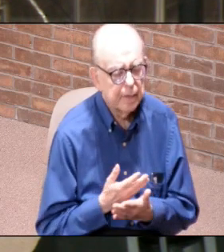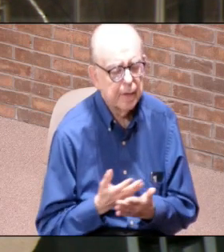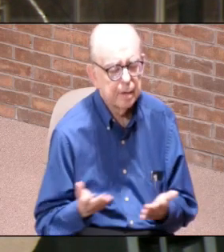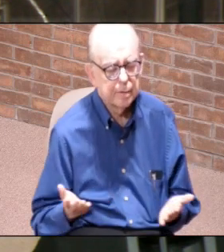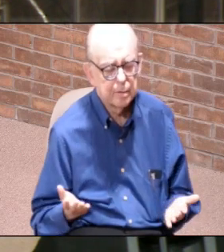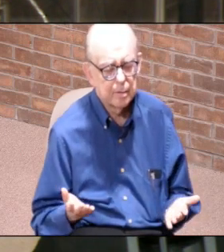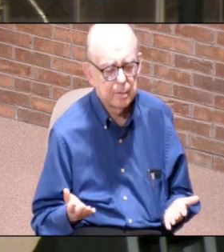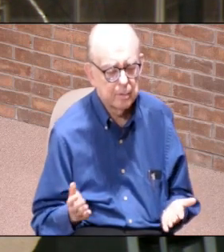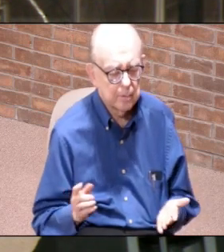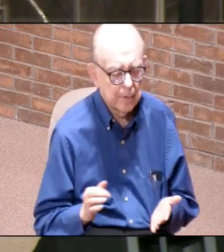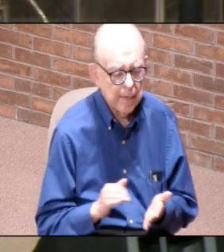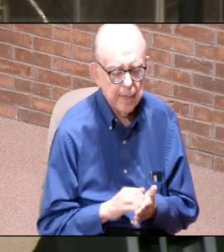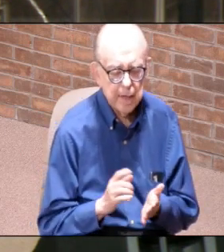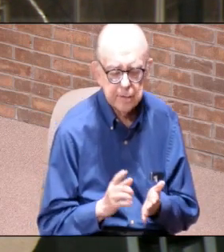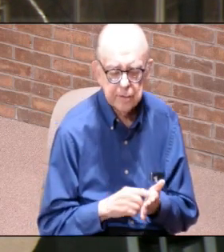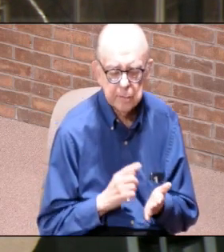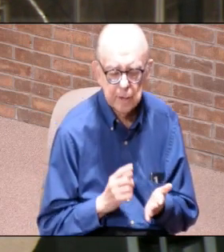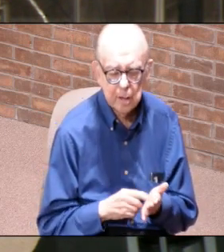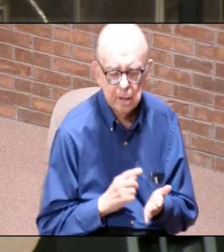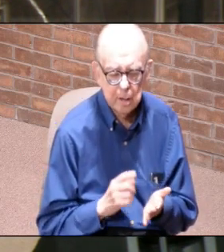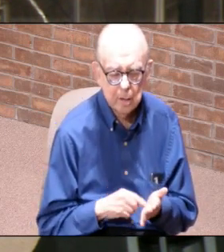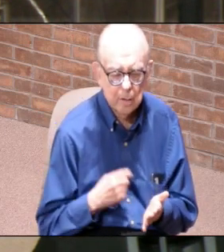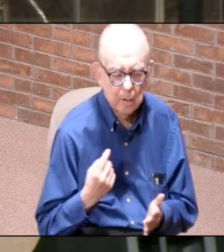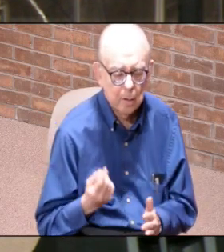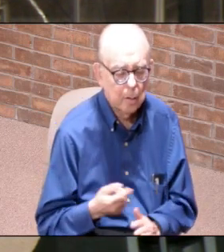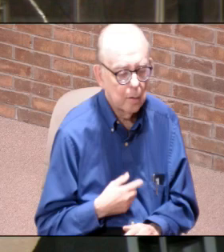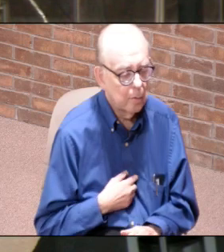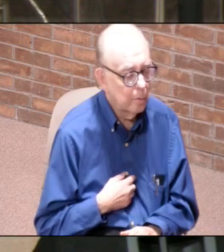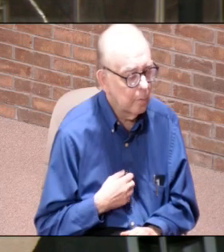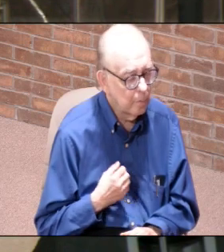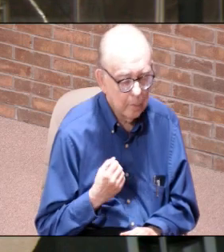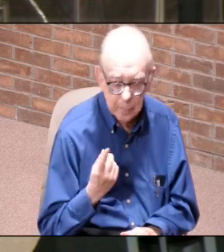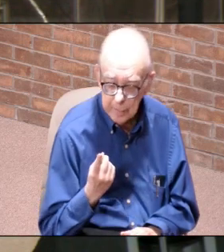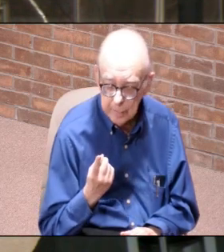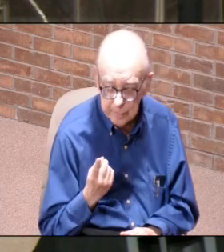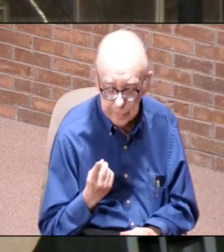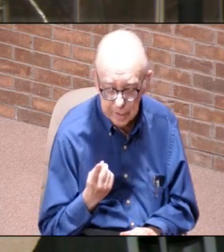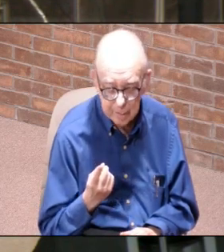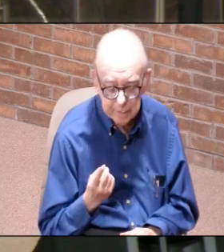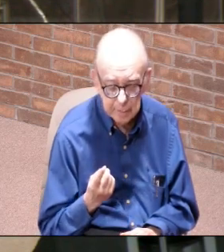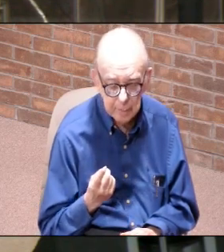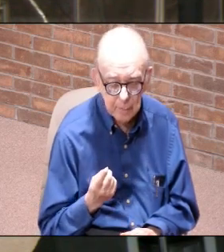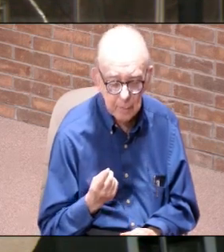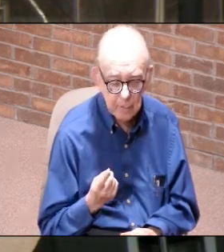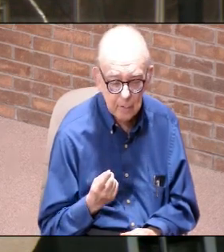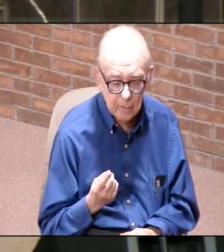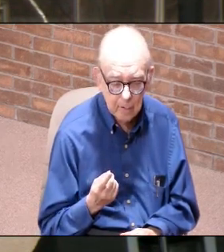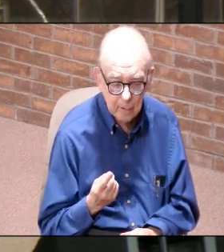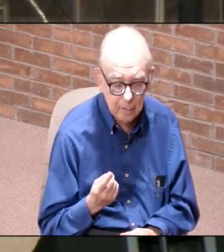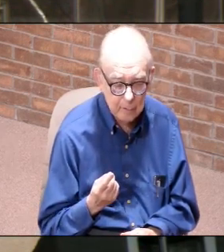things that sometimes we don't understand.